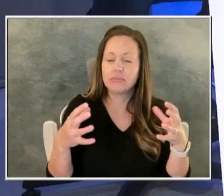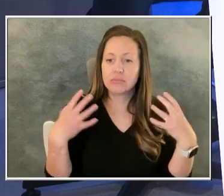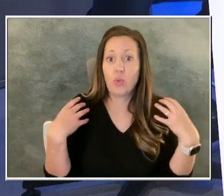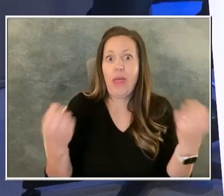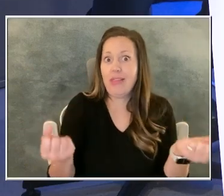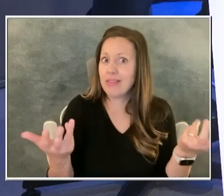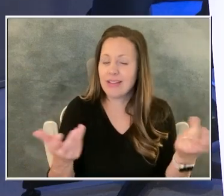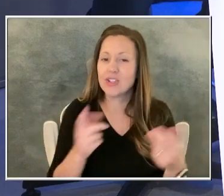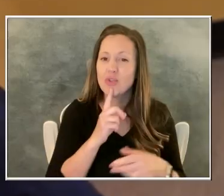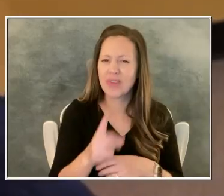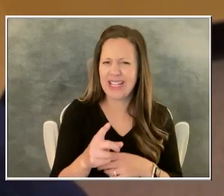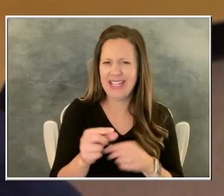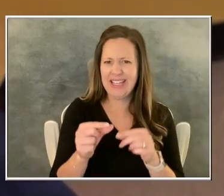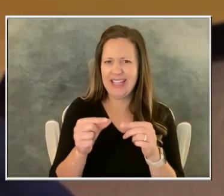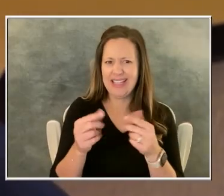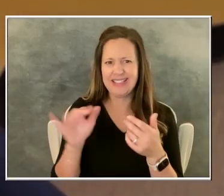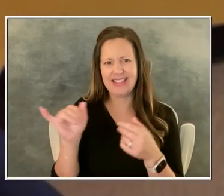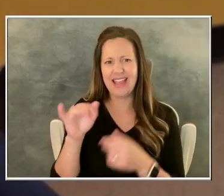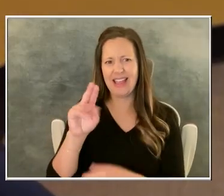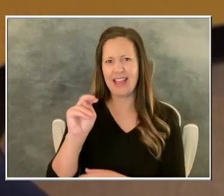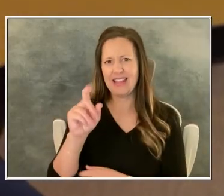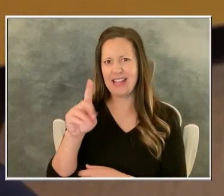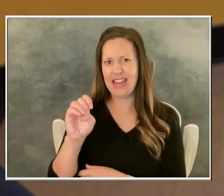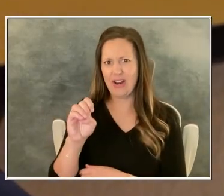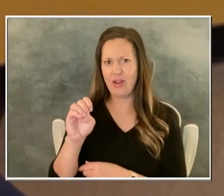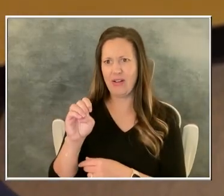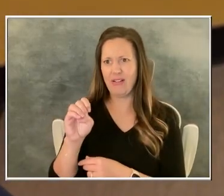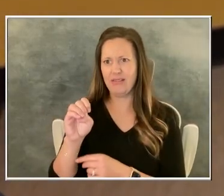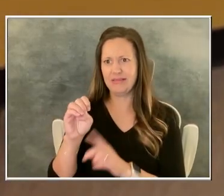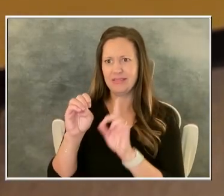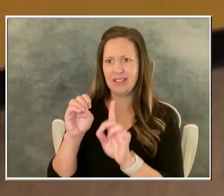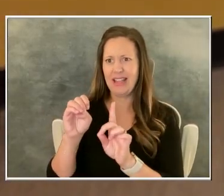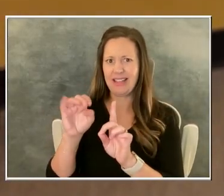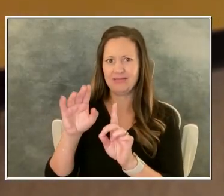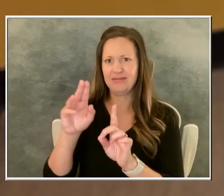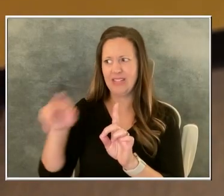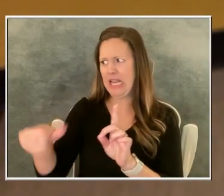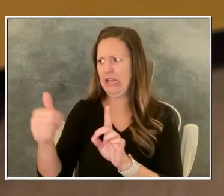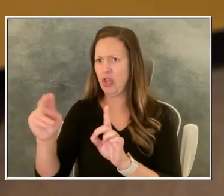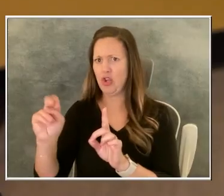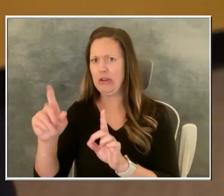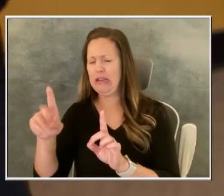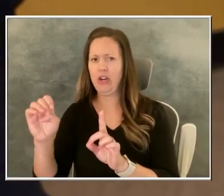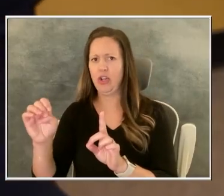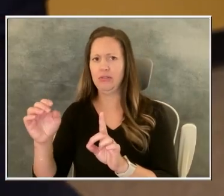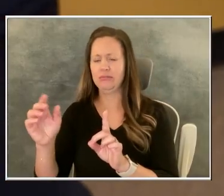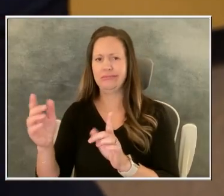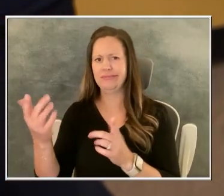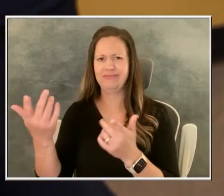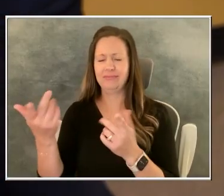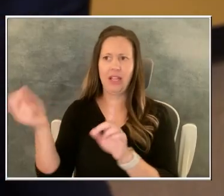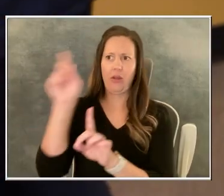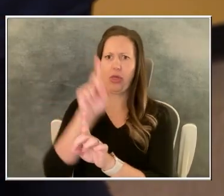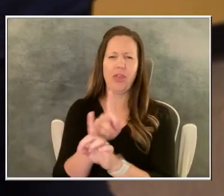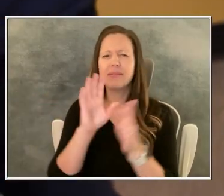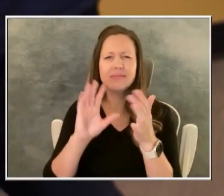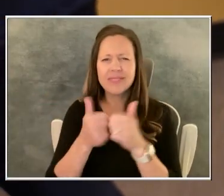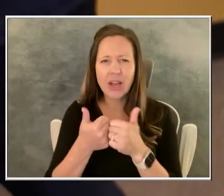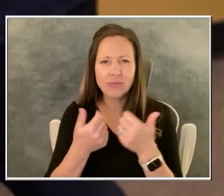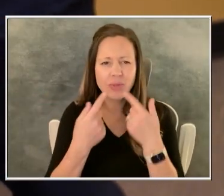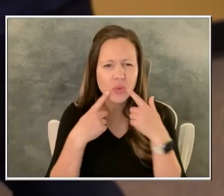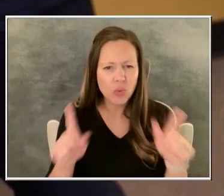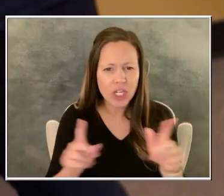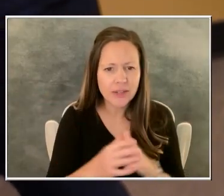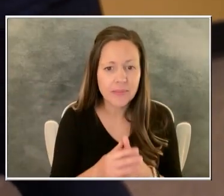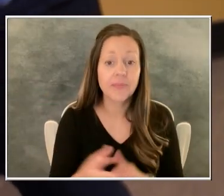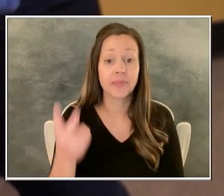inside a needle. How is that working? What does that mean? So the device itself, like you see there, the handheld thing is basically just a battery and a sleeve on top, and then there's